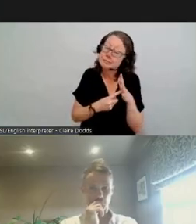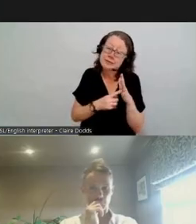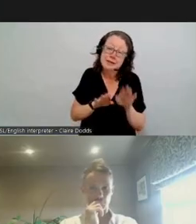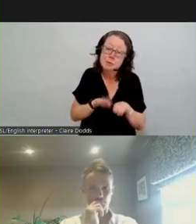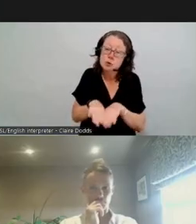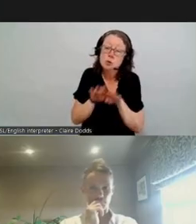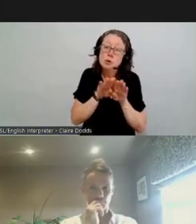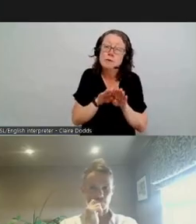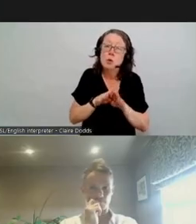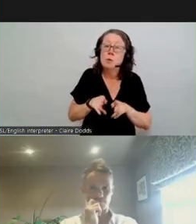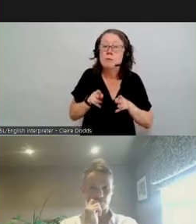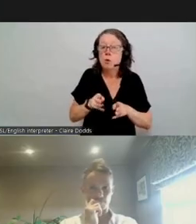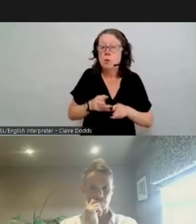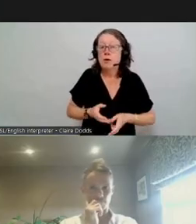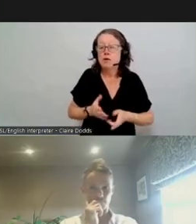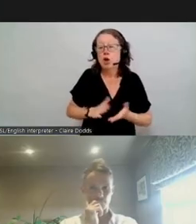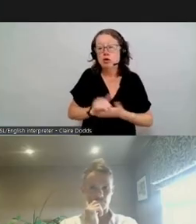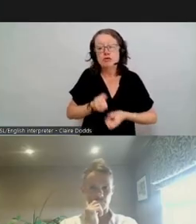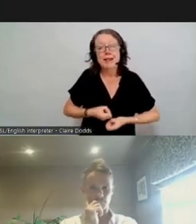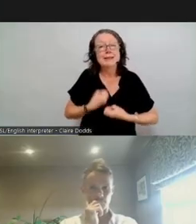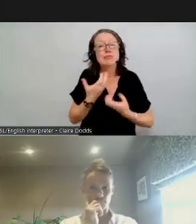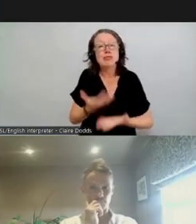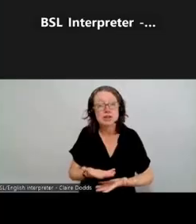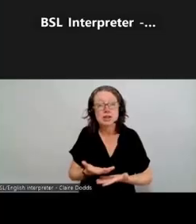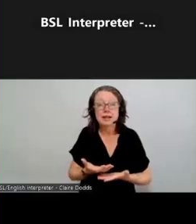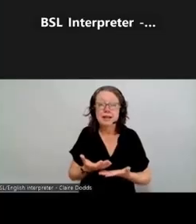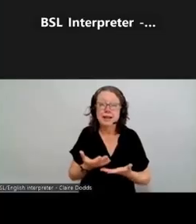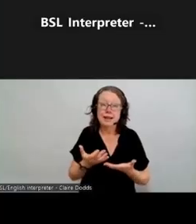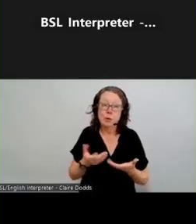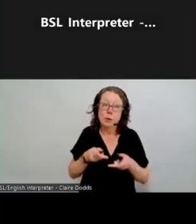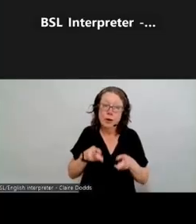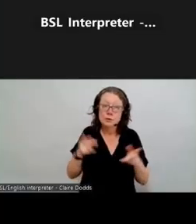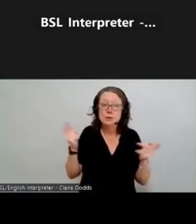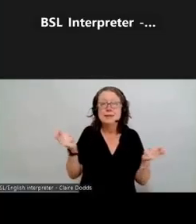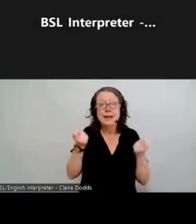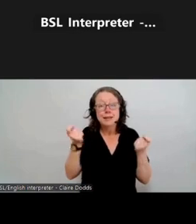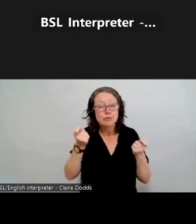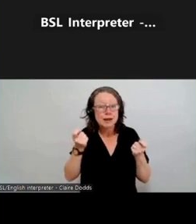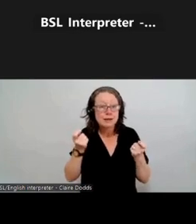to celebrating and championing culture. If we go to the next slide.